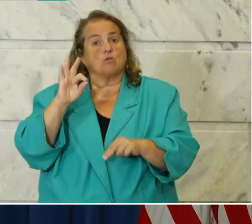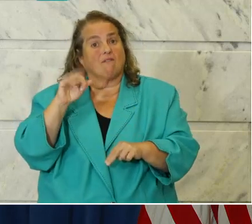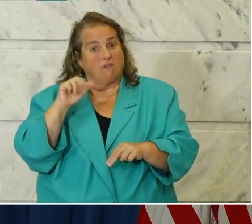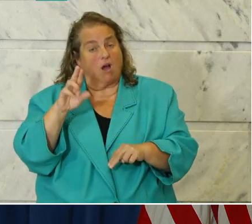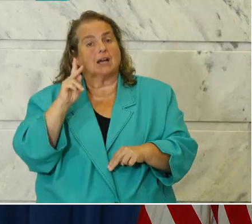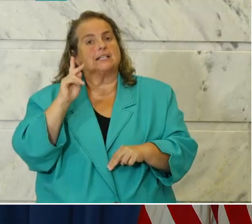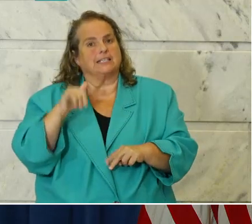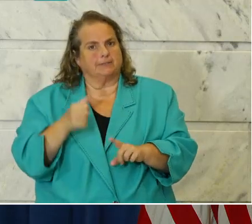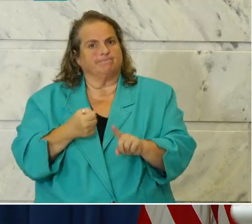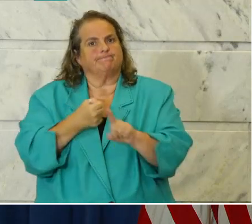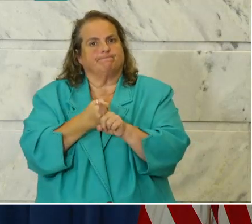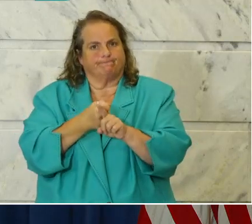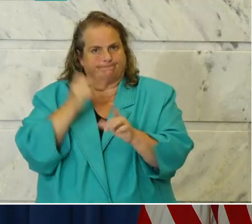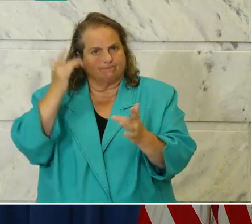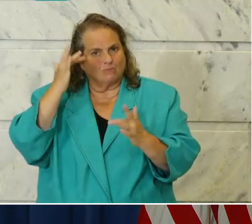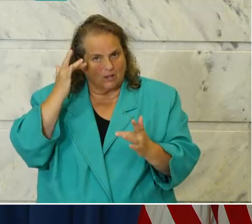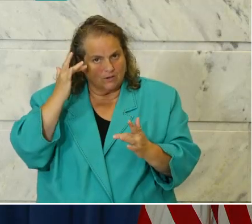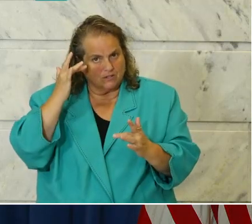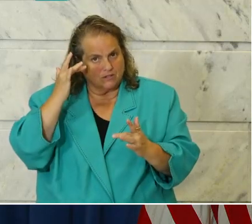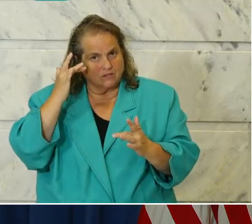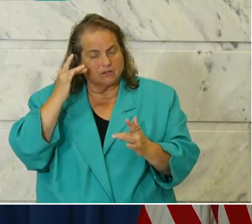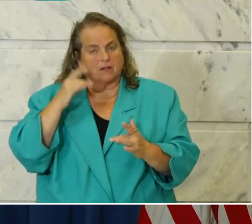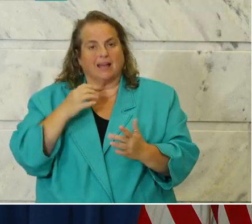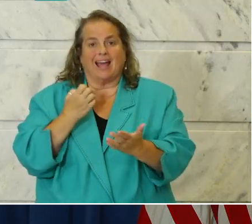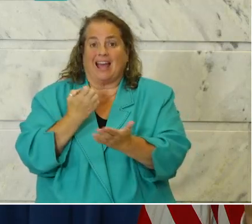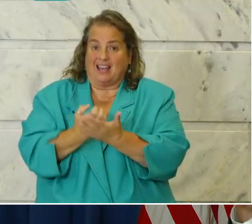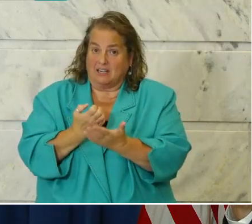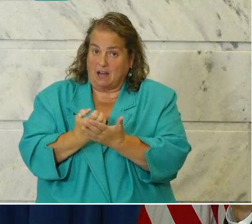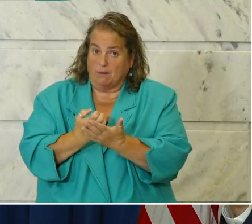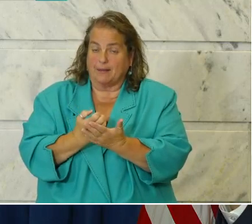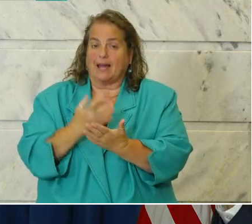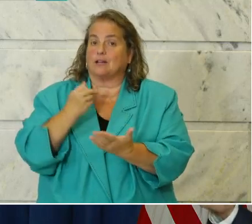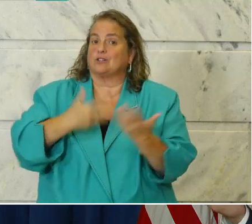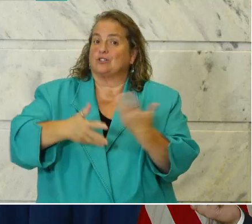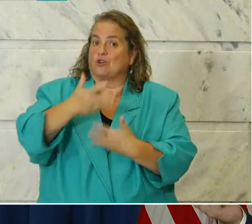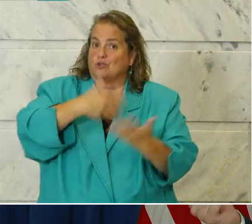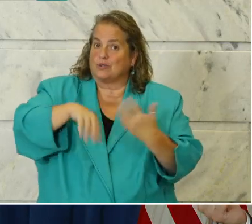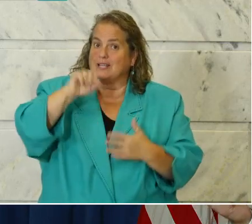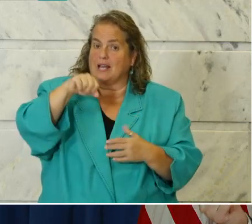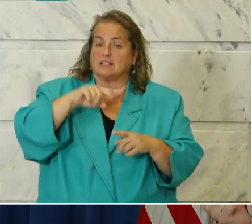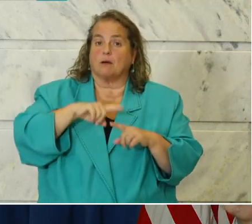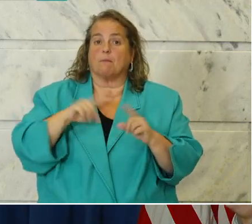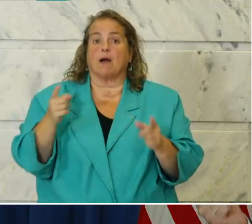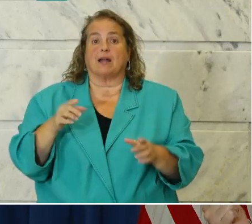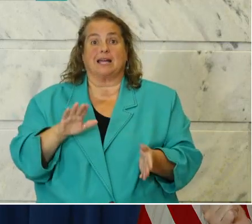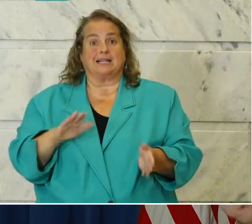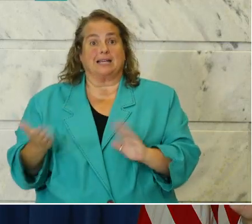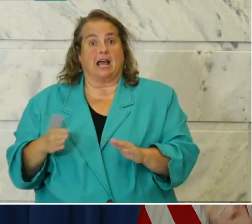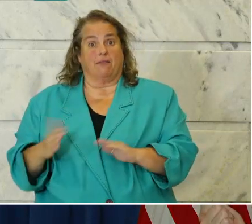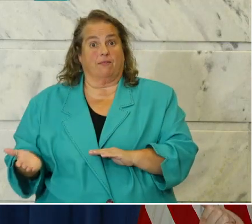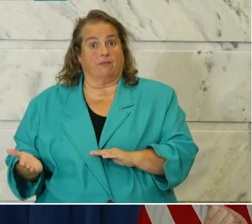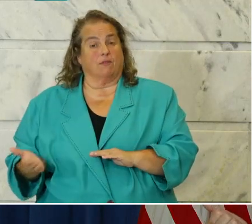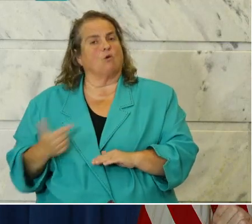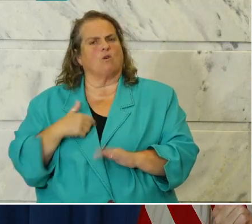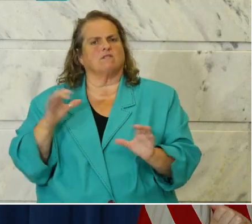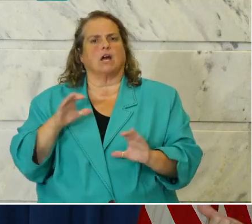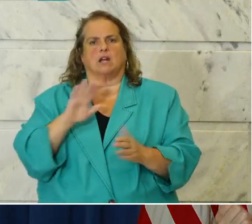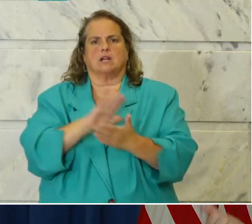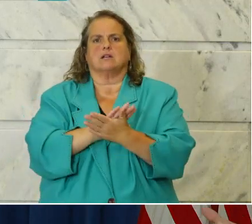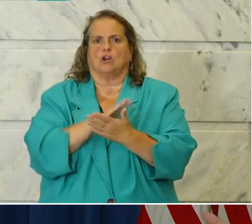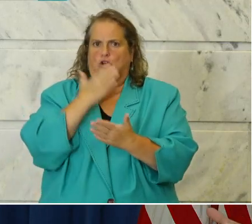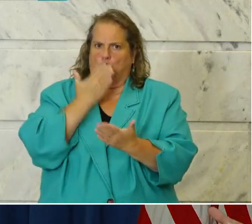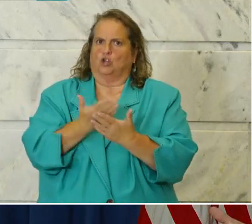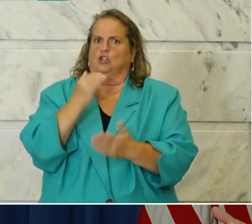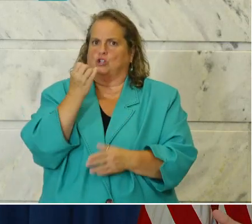this virus. It's been hit, of course, economically and socially, but as far as loss of life, we have done a really fantastic job, all of